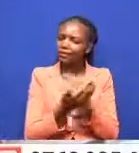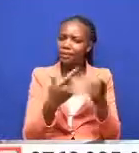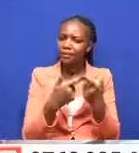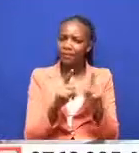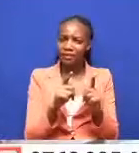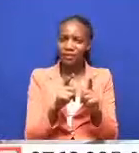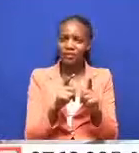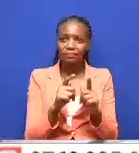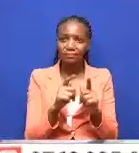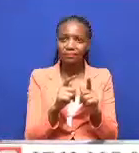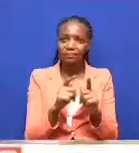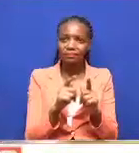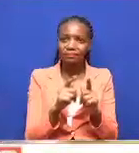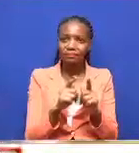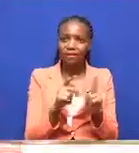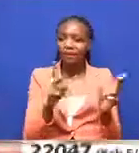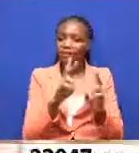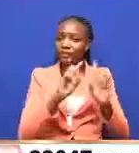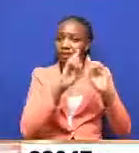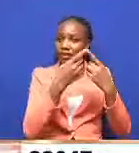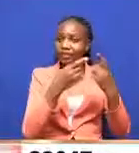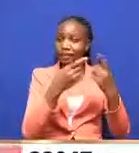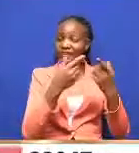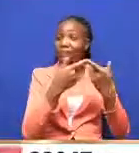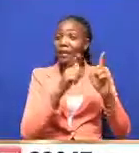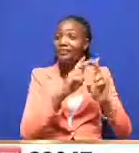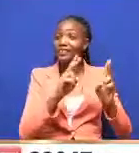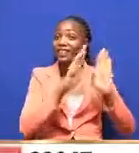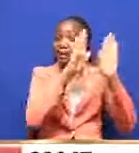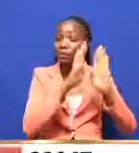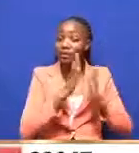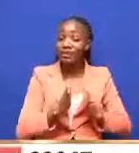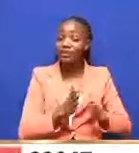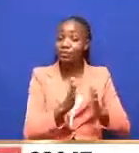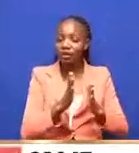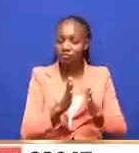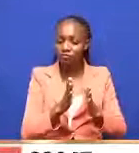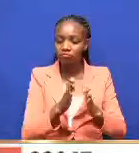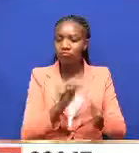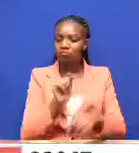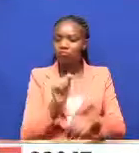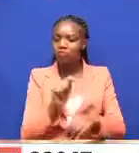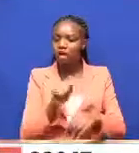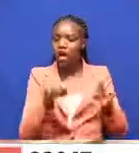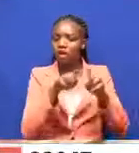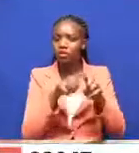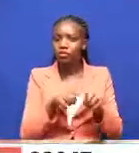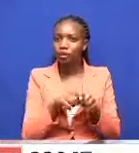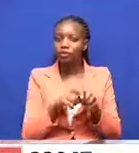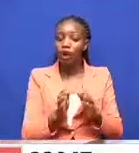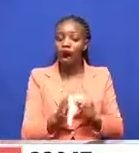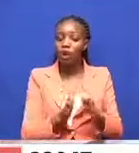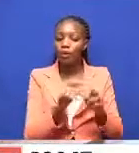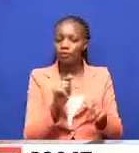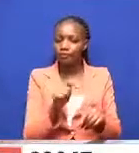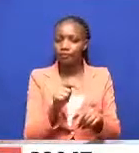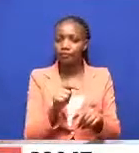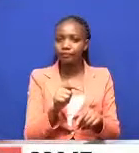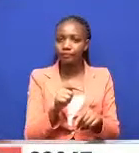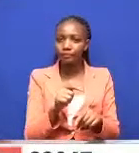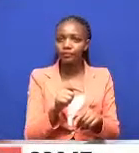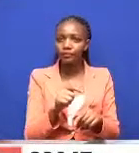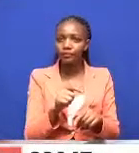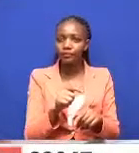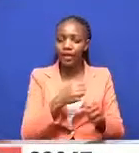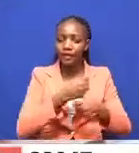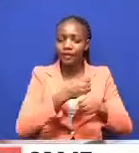following that path. That's a very, very, very essential path. It is indeed a path that makes